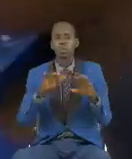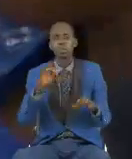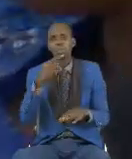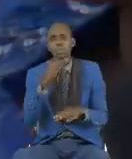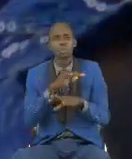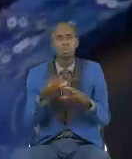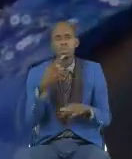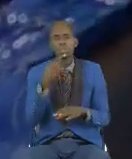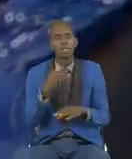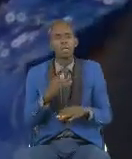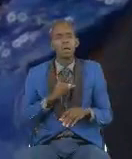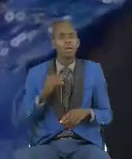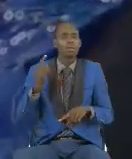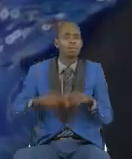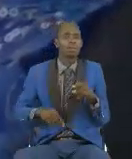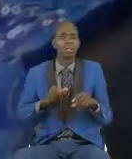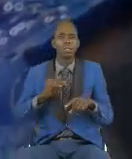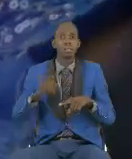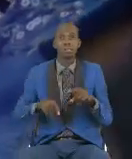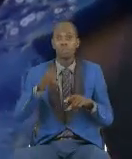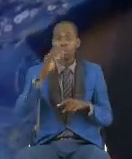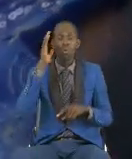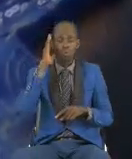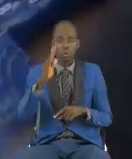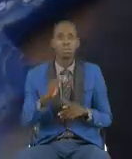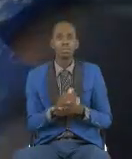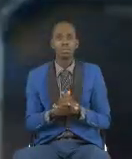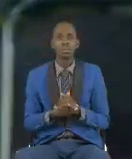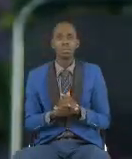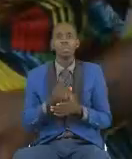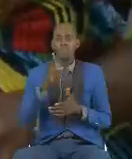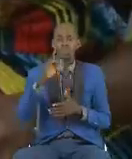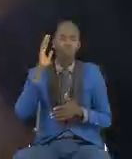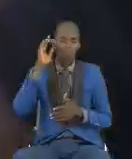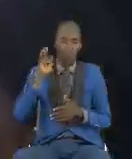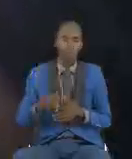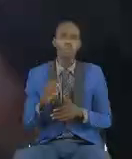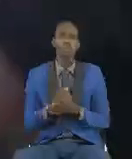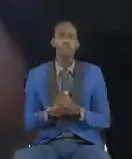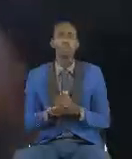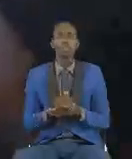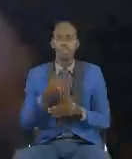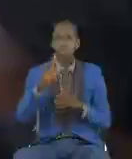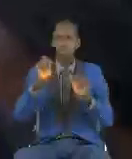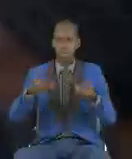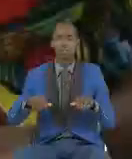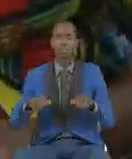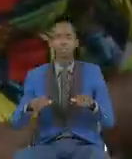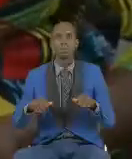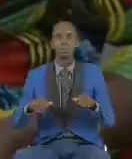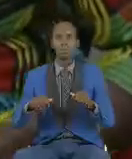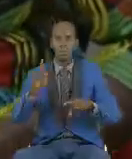I cannot, because you will. Amen. Because you must. Amen. You can. Amen. I